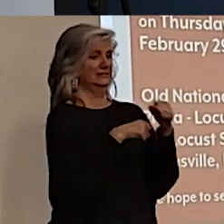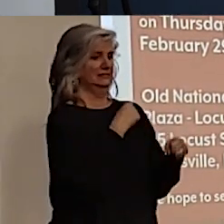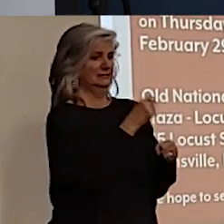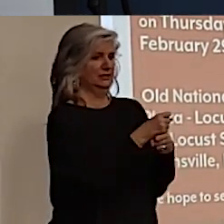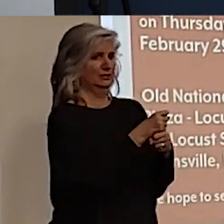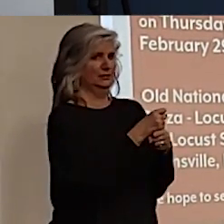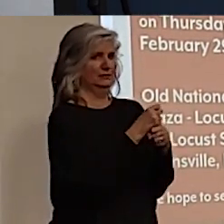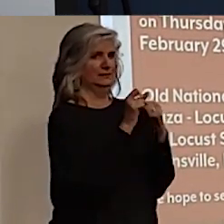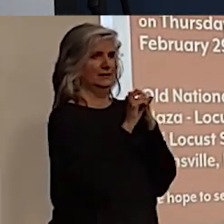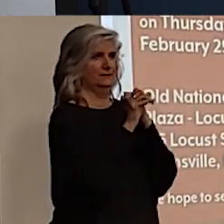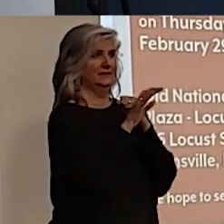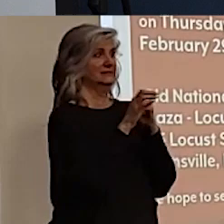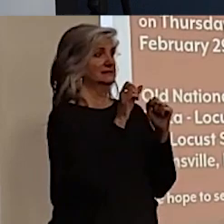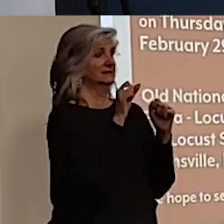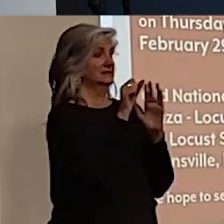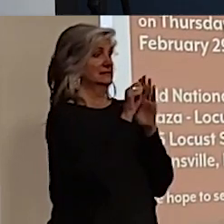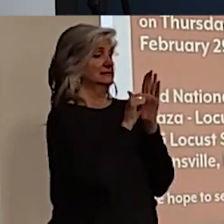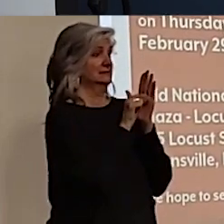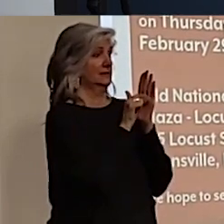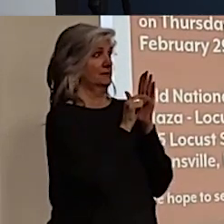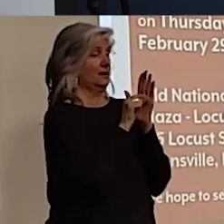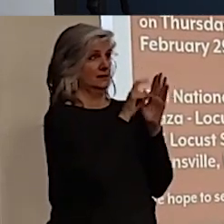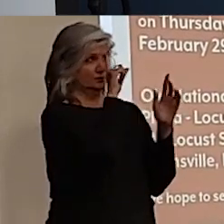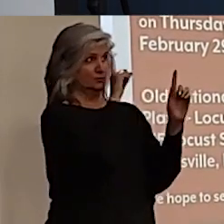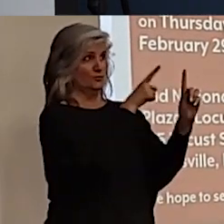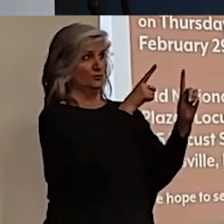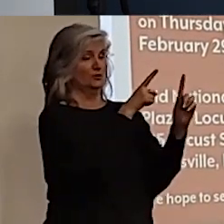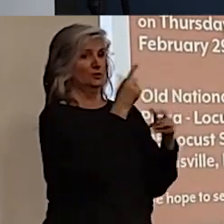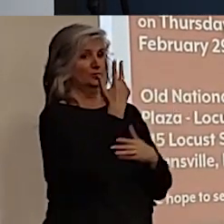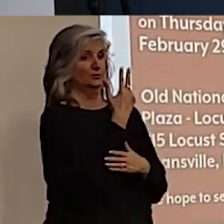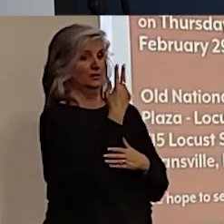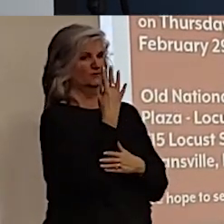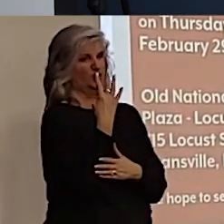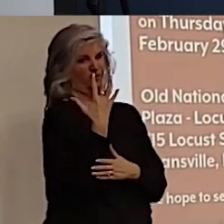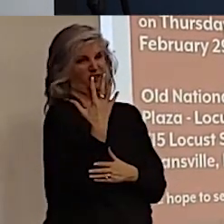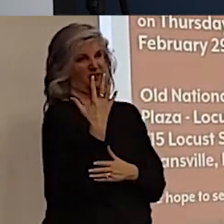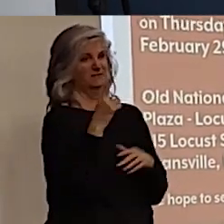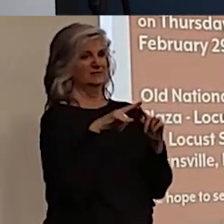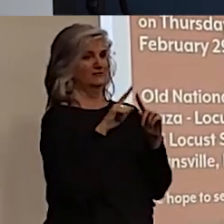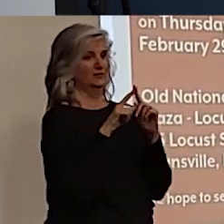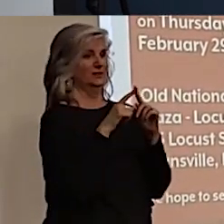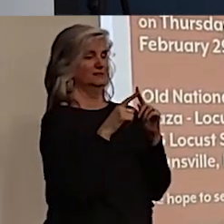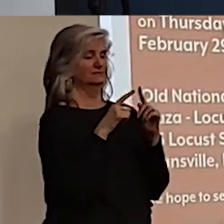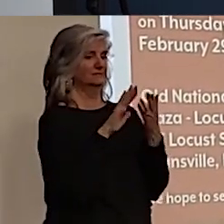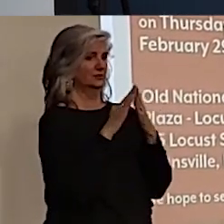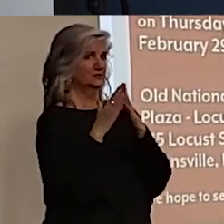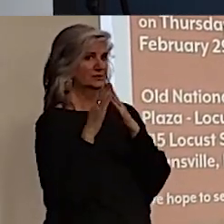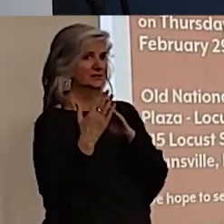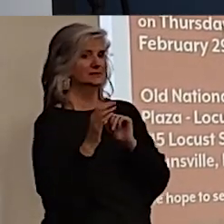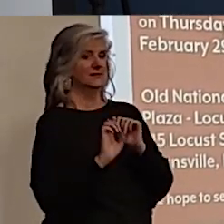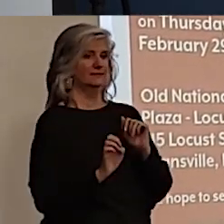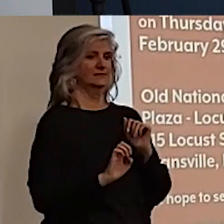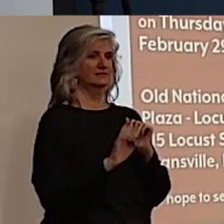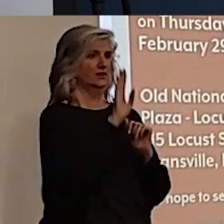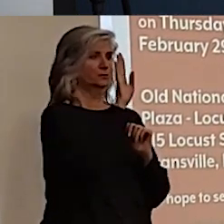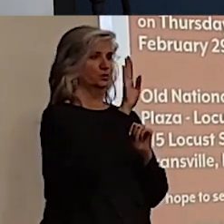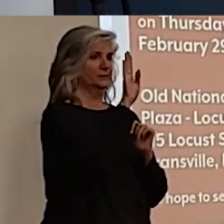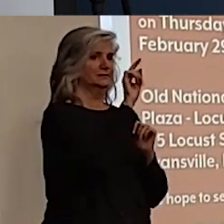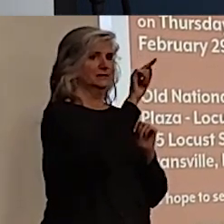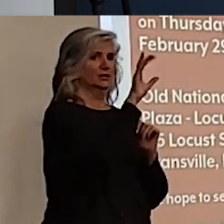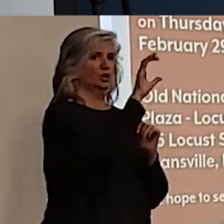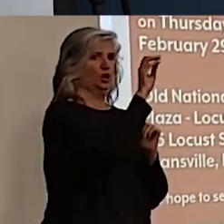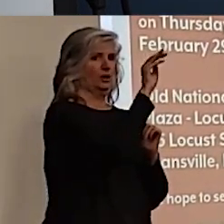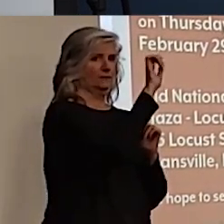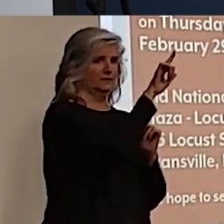that was statewide in nature with an eye towards 3, 4, 5 different communities, whether that's Evansville, Bloomington,